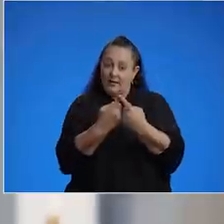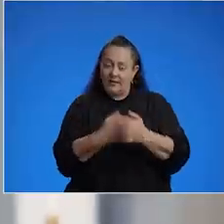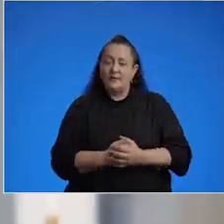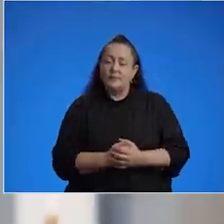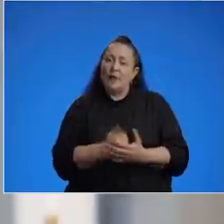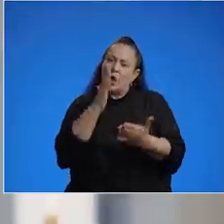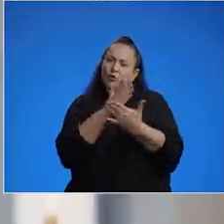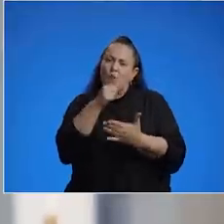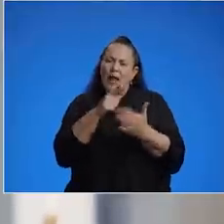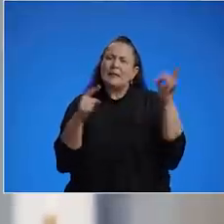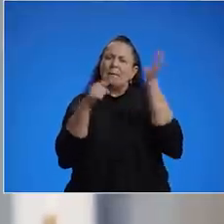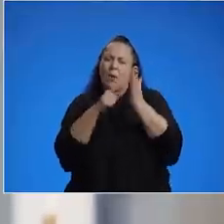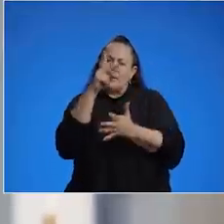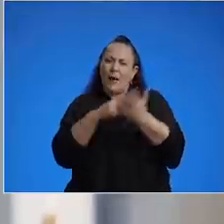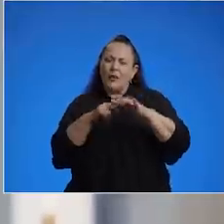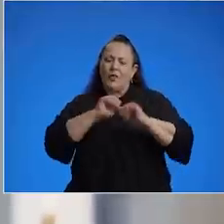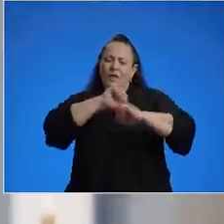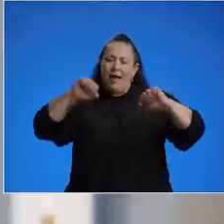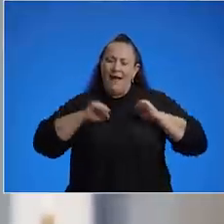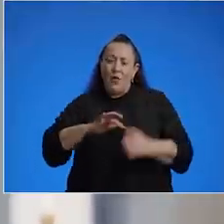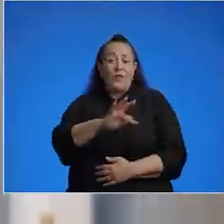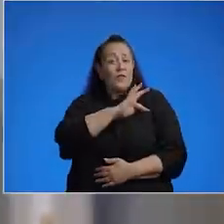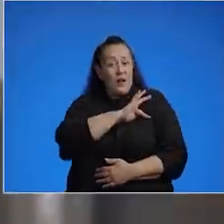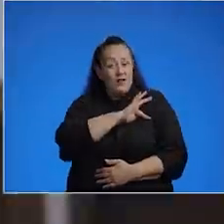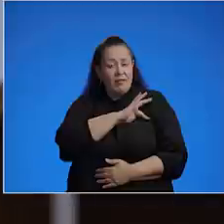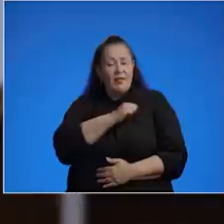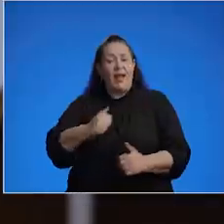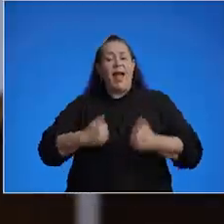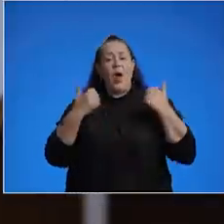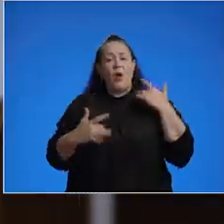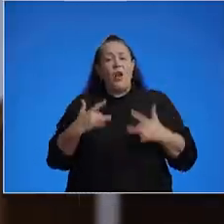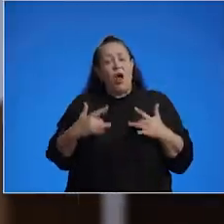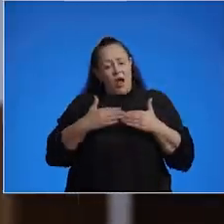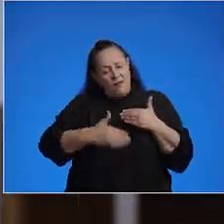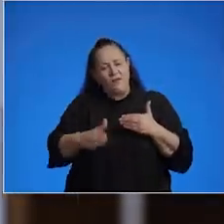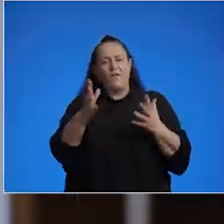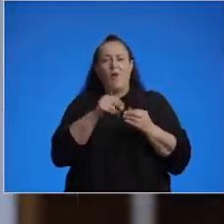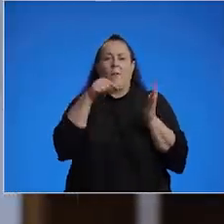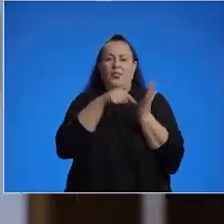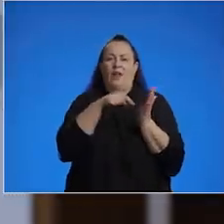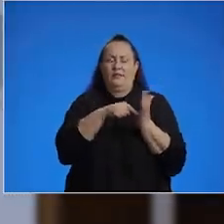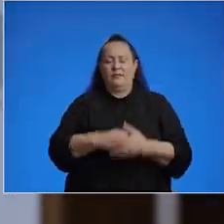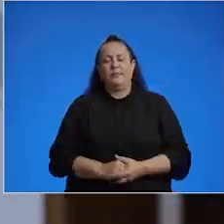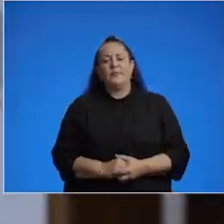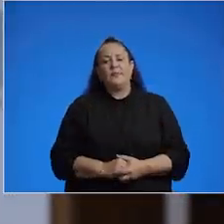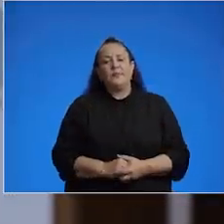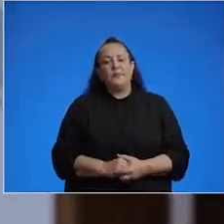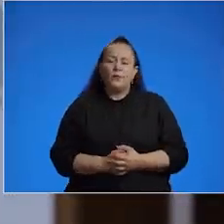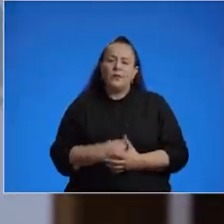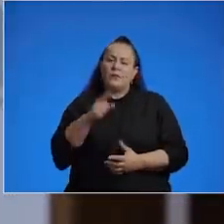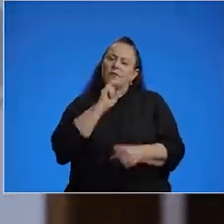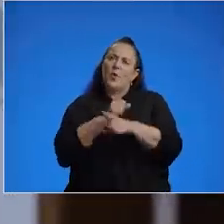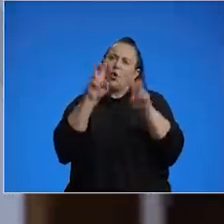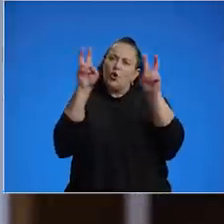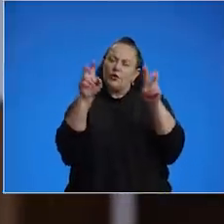the heart of our Gospel, of our Christian life. These words, for each of us, remind us of the